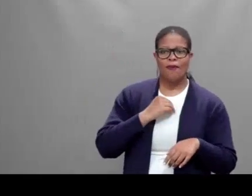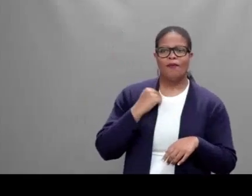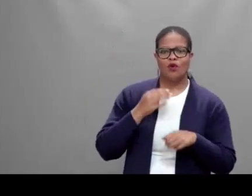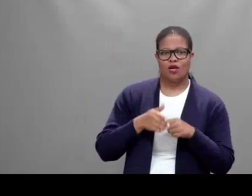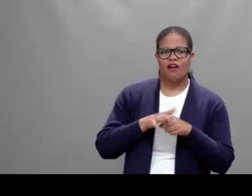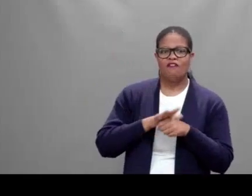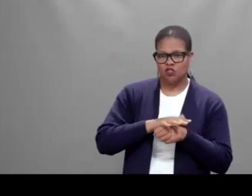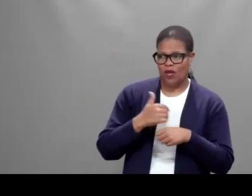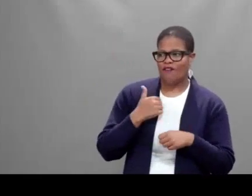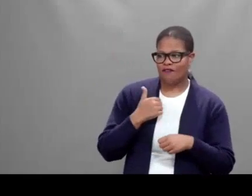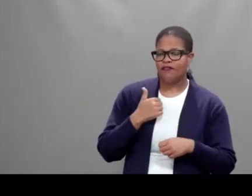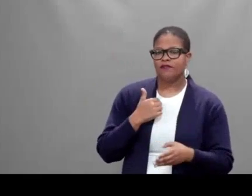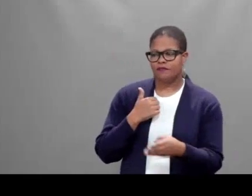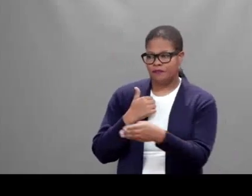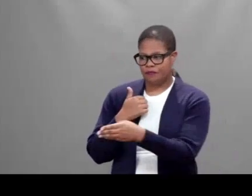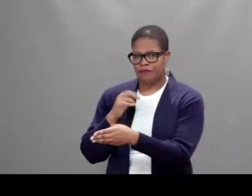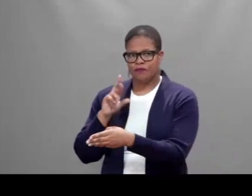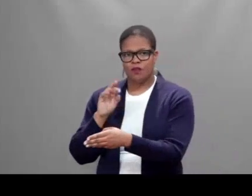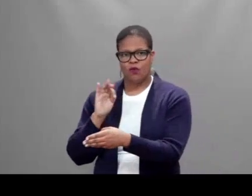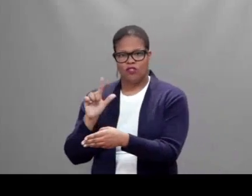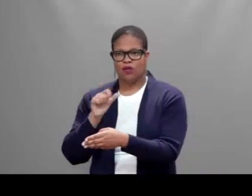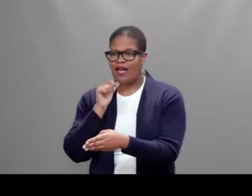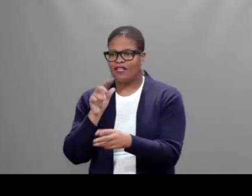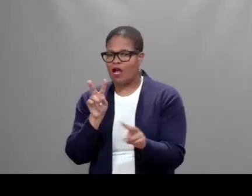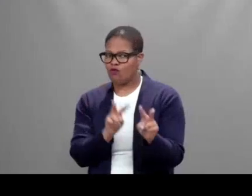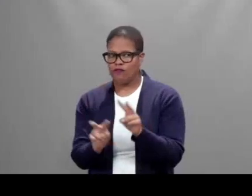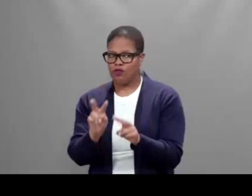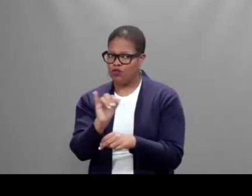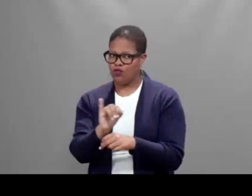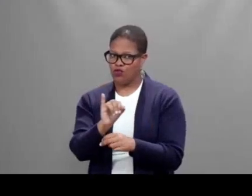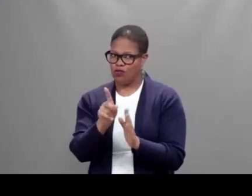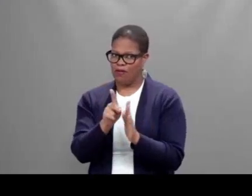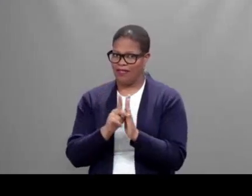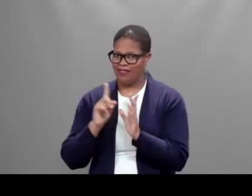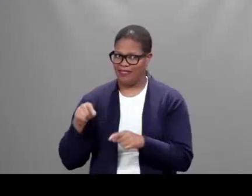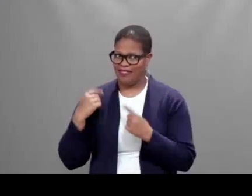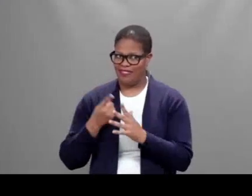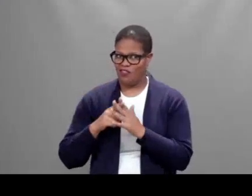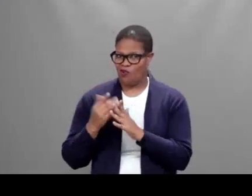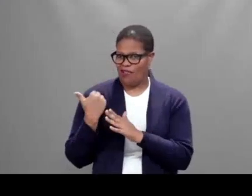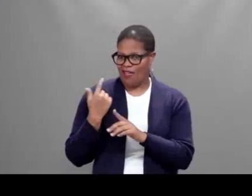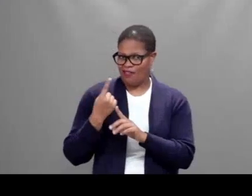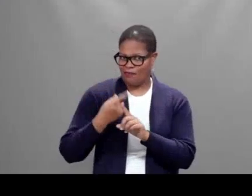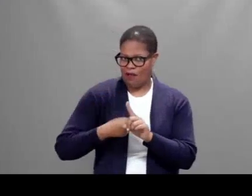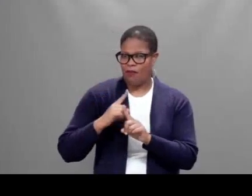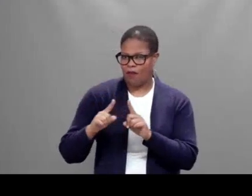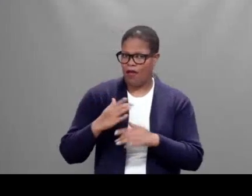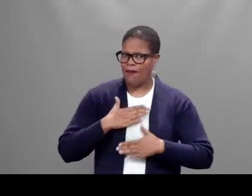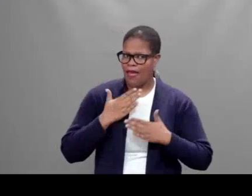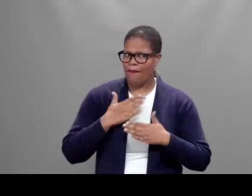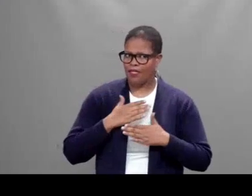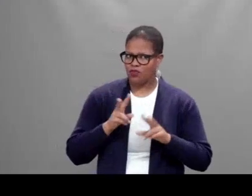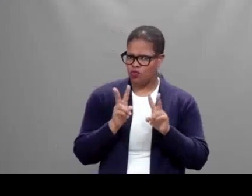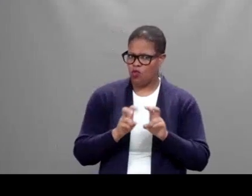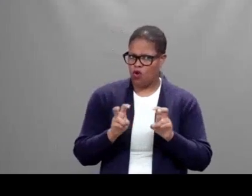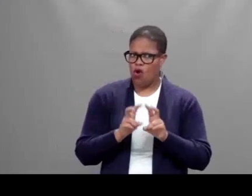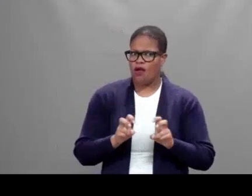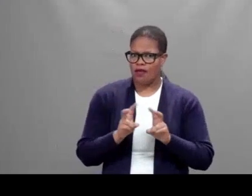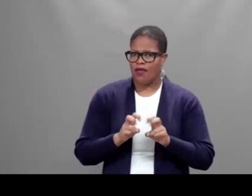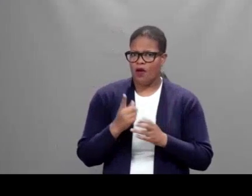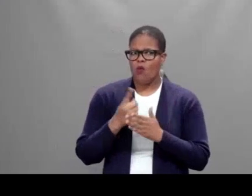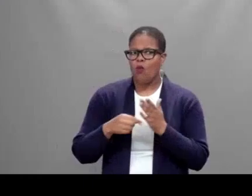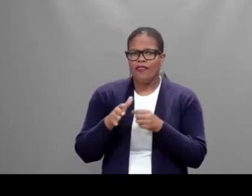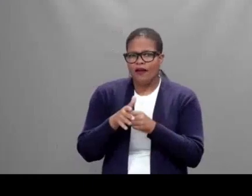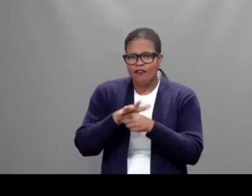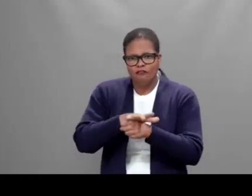coverage. yes. And I haven't reviewed your insurance policy since I came on last month, but I'm happy to take a look at the